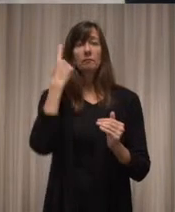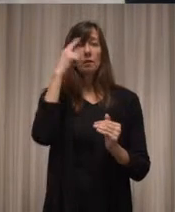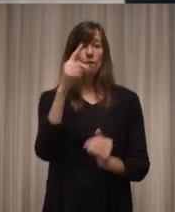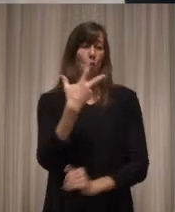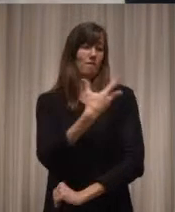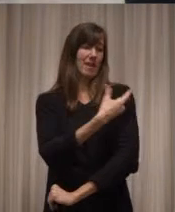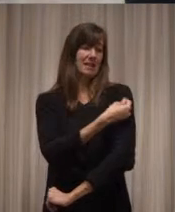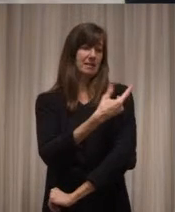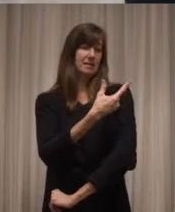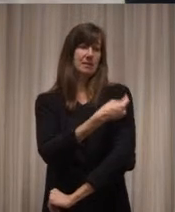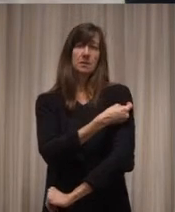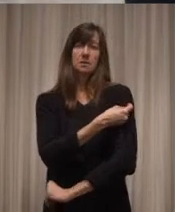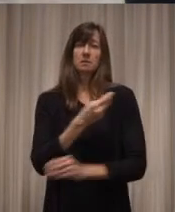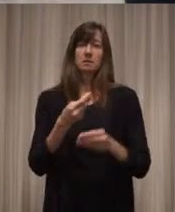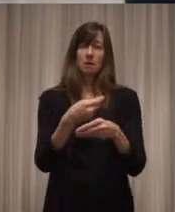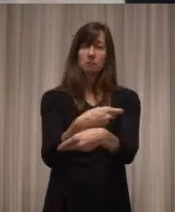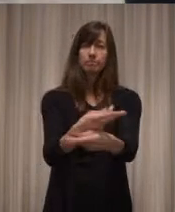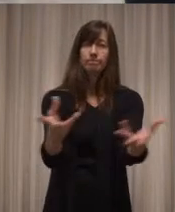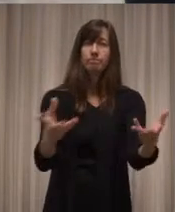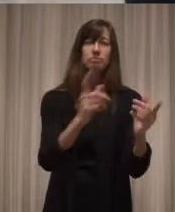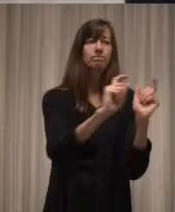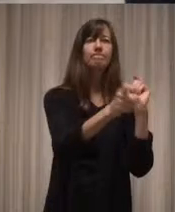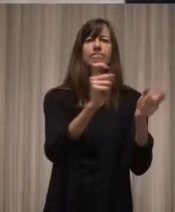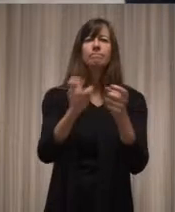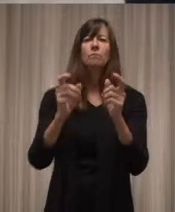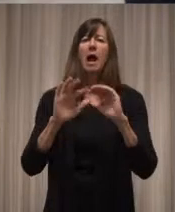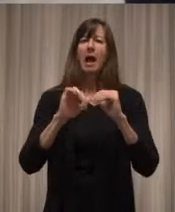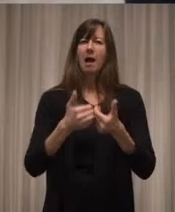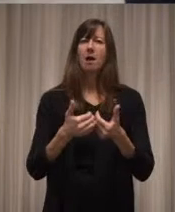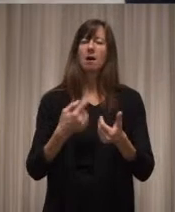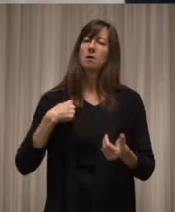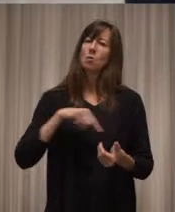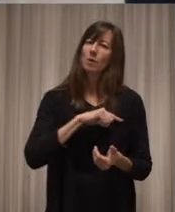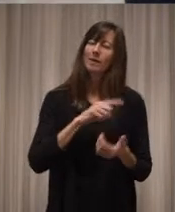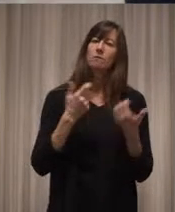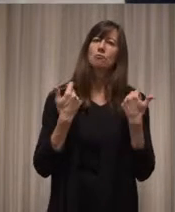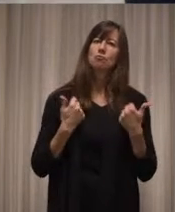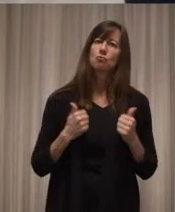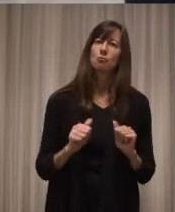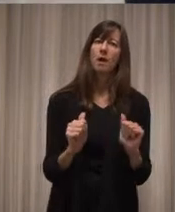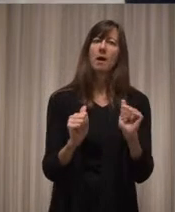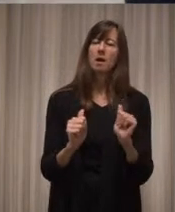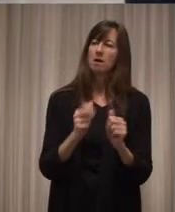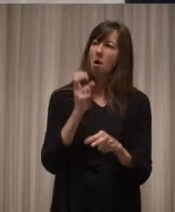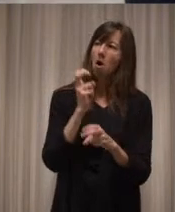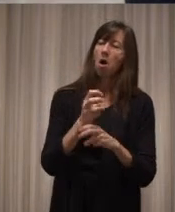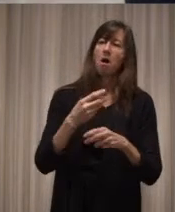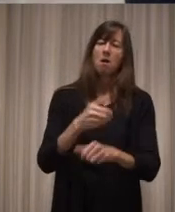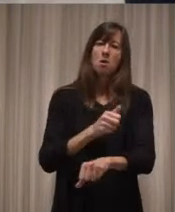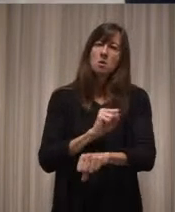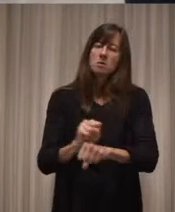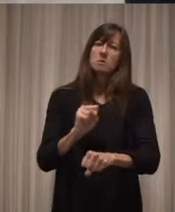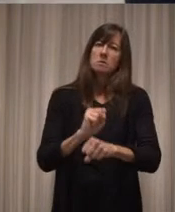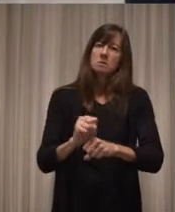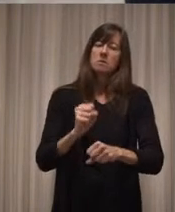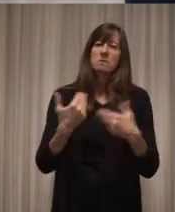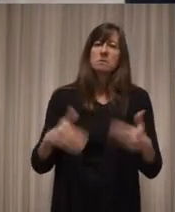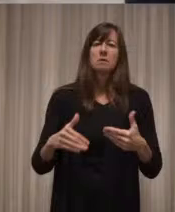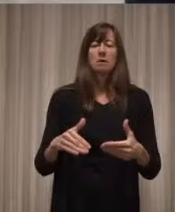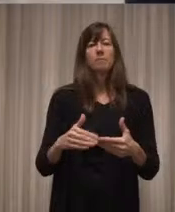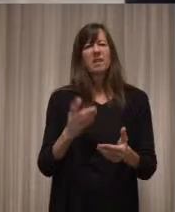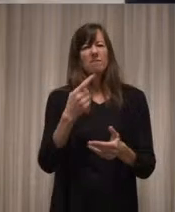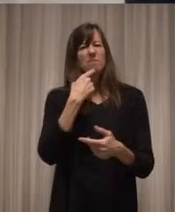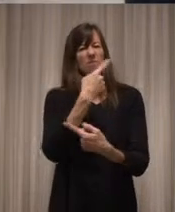efforts, we're continuing to really lean in here. I've said it before, but it bears repeating. Safely